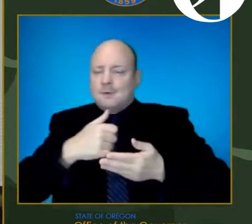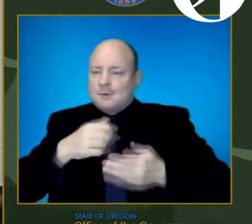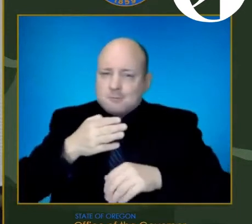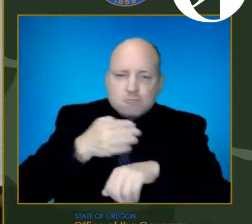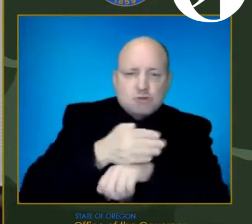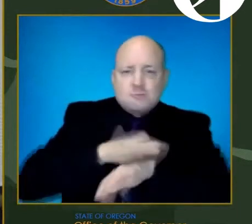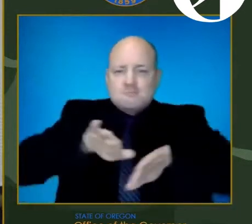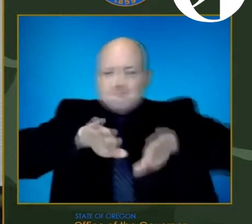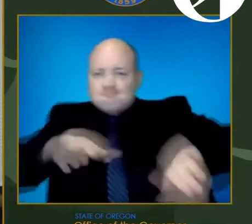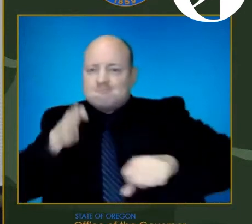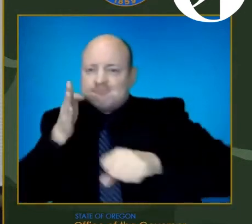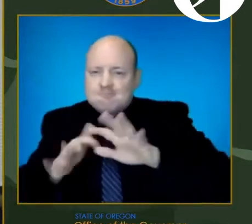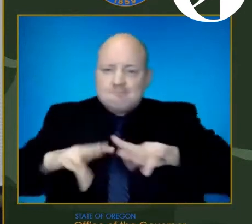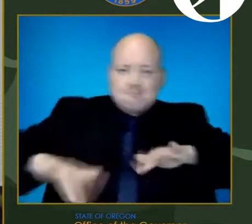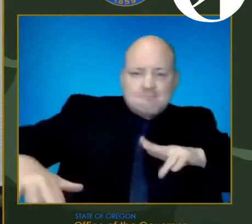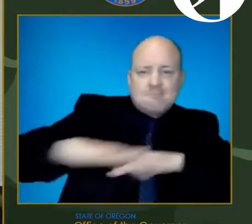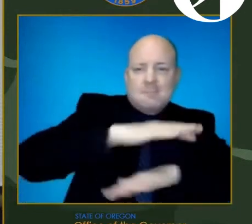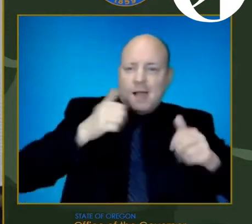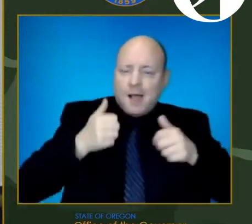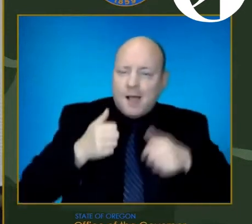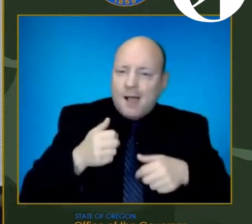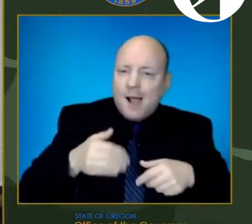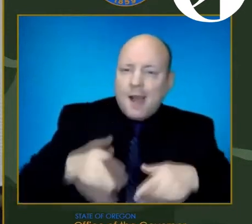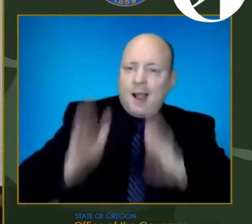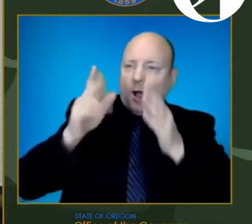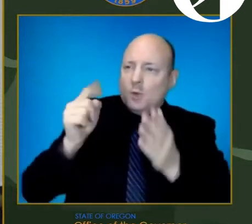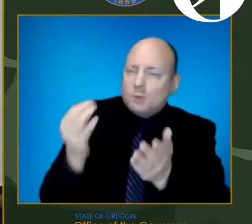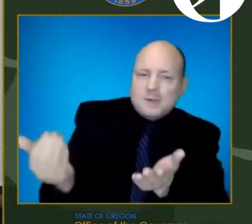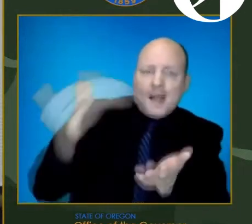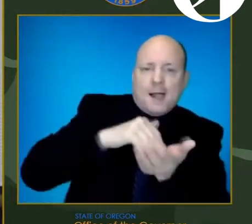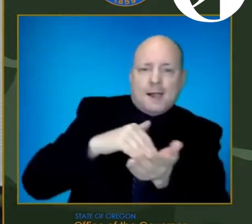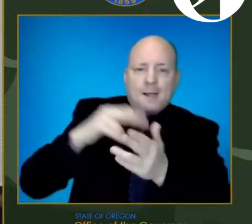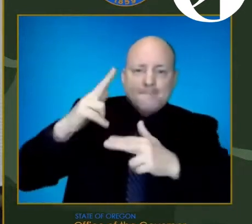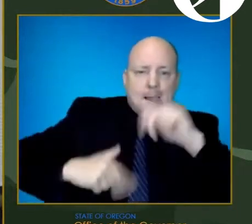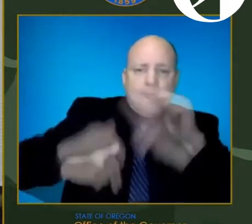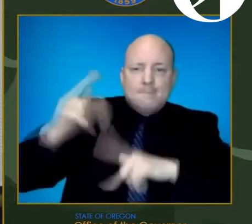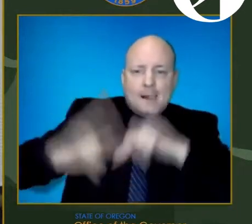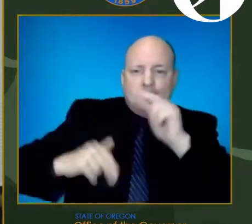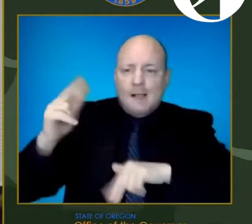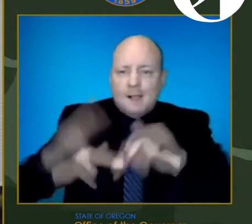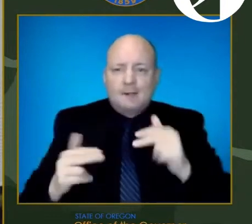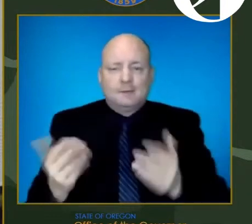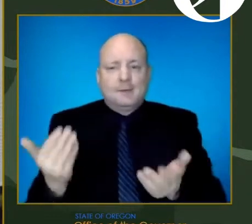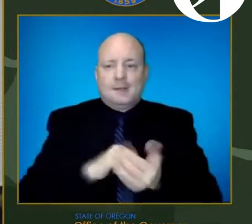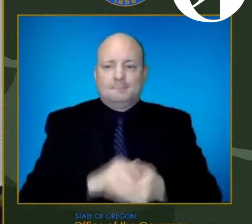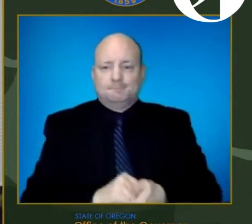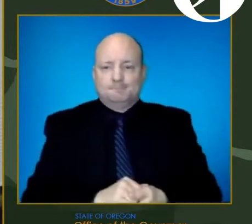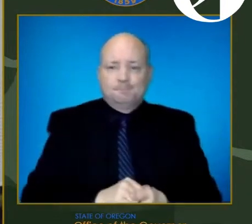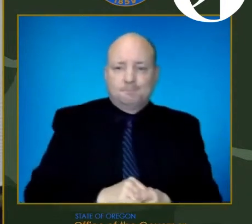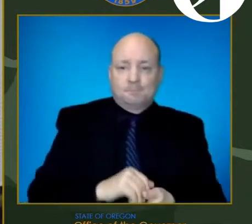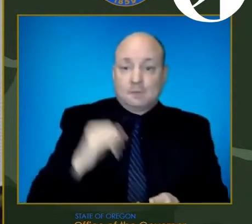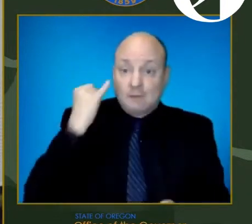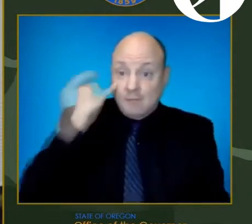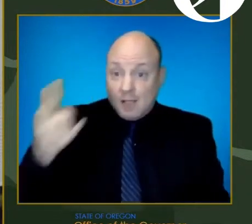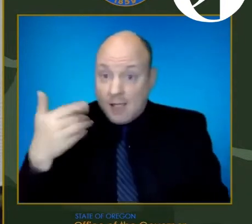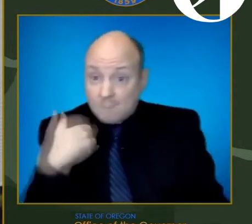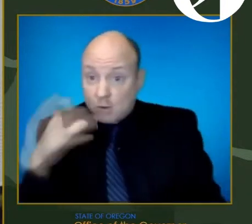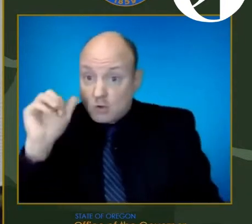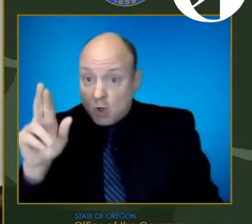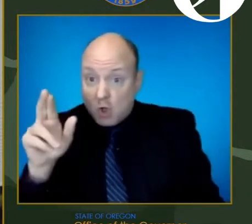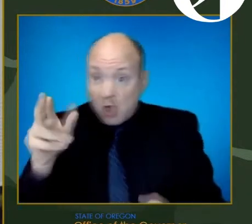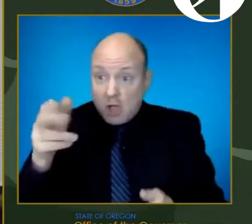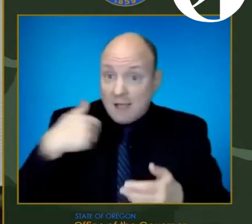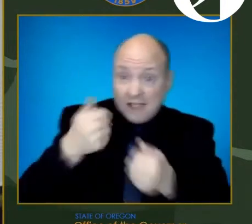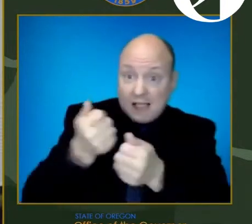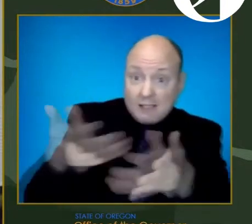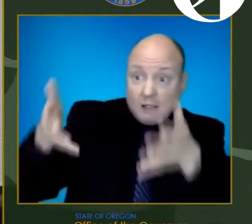equally rebuild, regardless of whether they had insurance or whether they have anything left. The